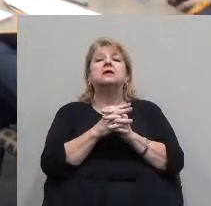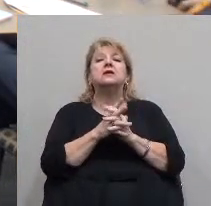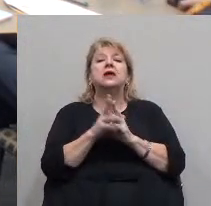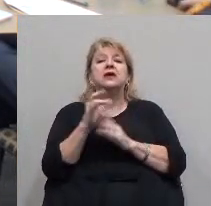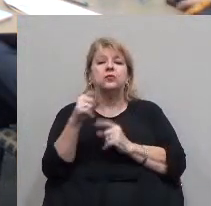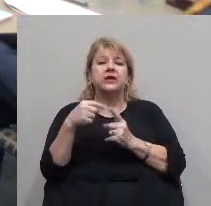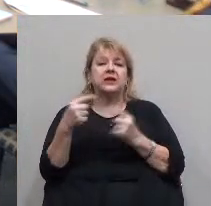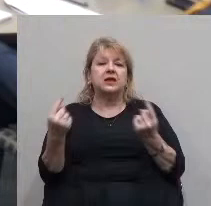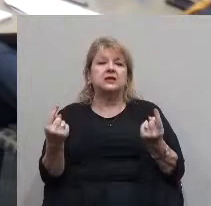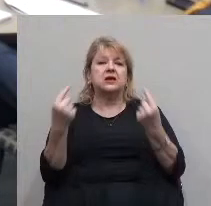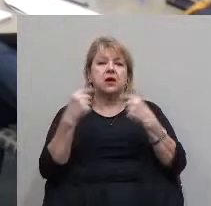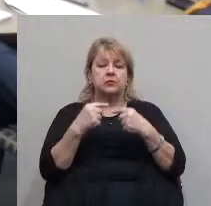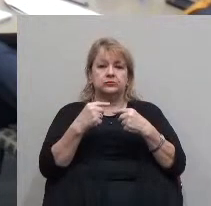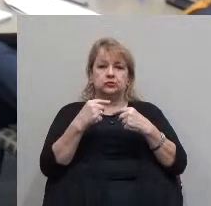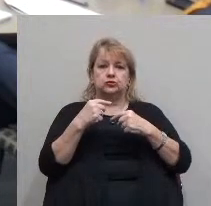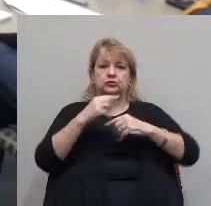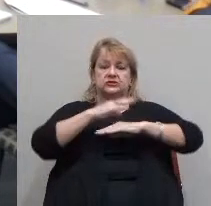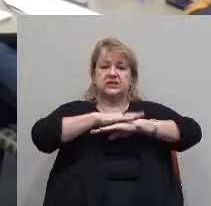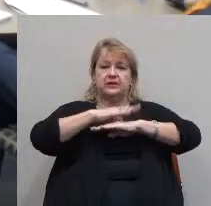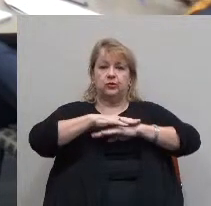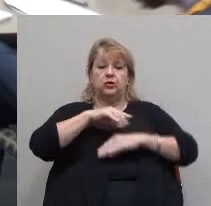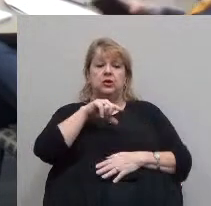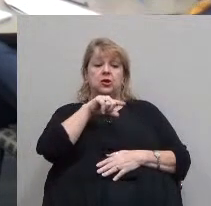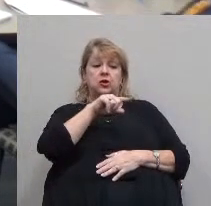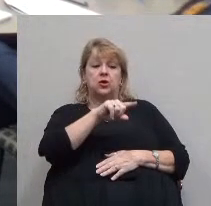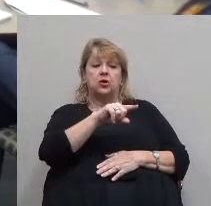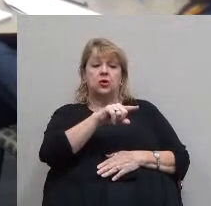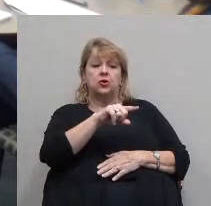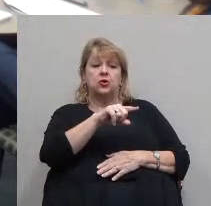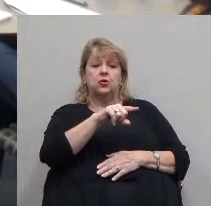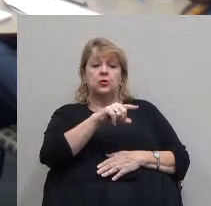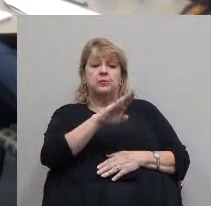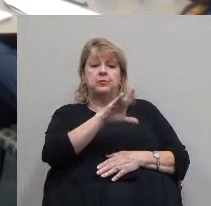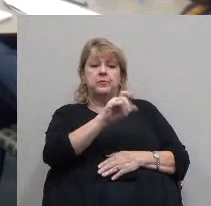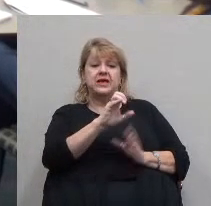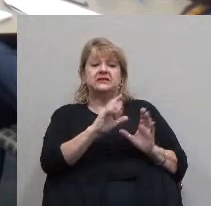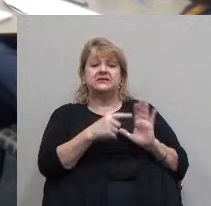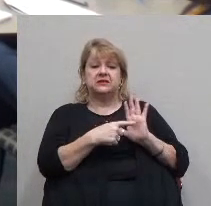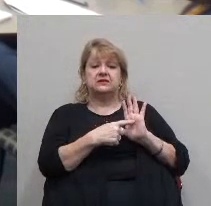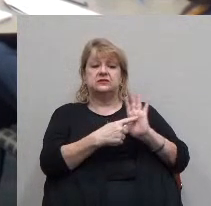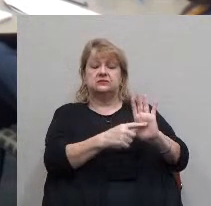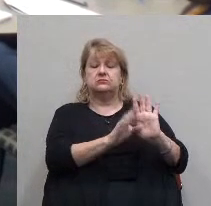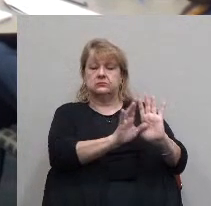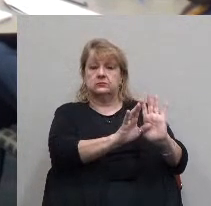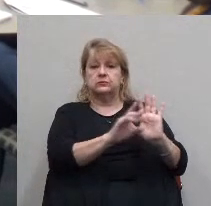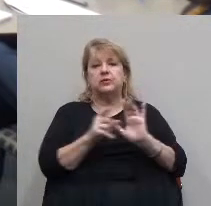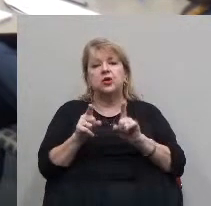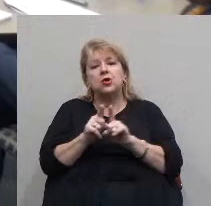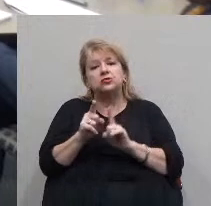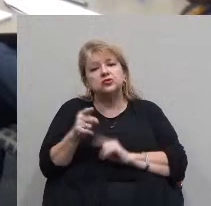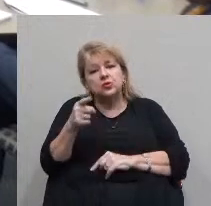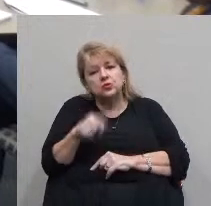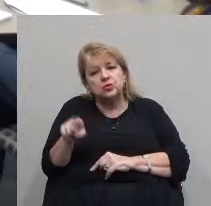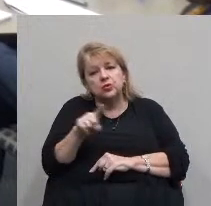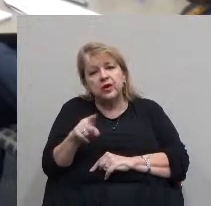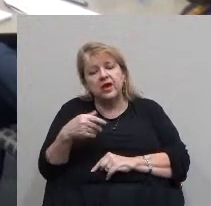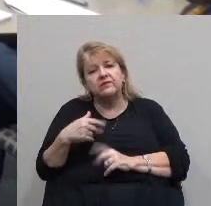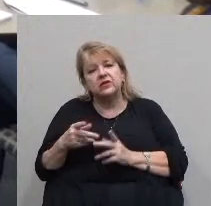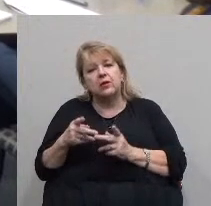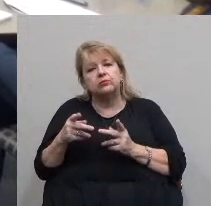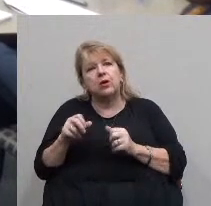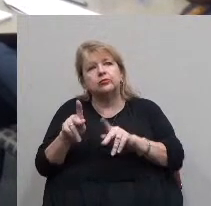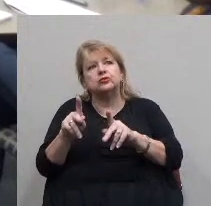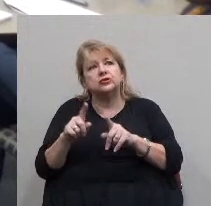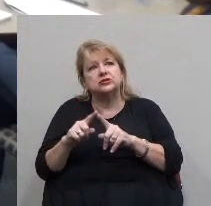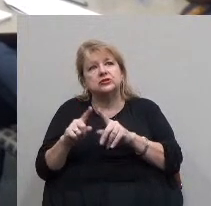to the table and represent your own views as a BESE member, you represent a lot of constituents. But the